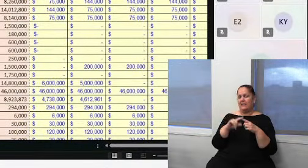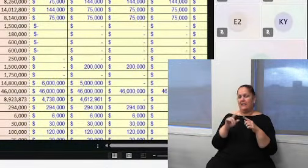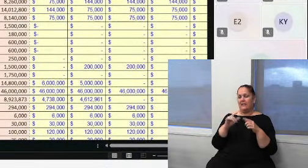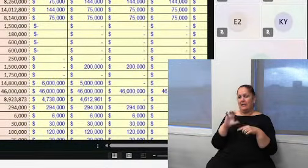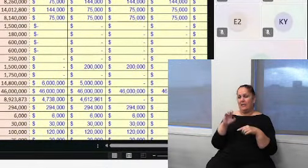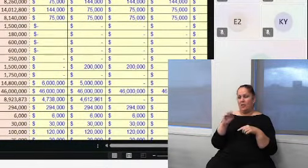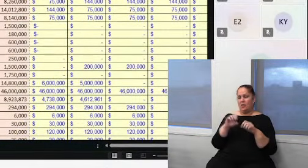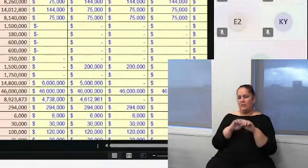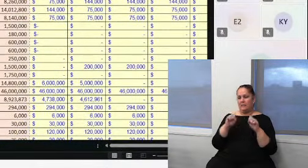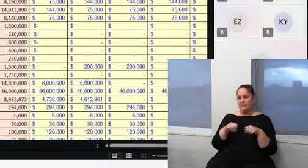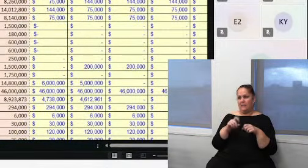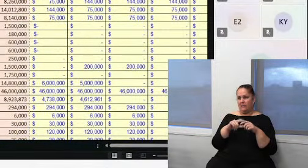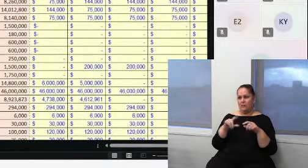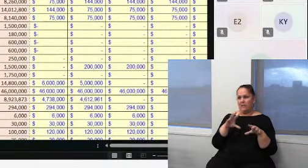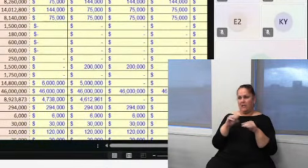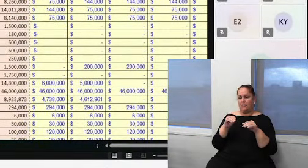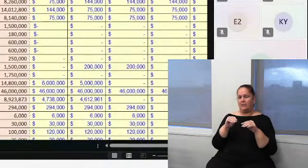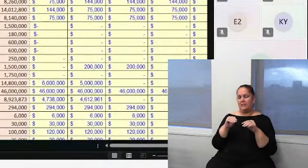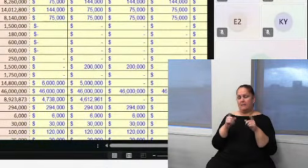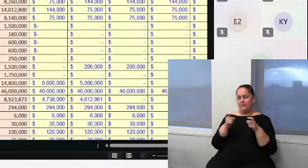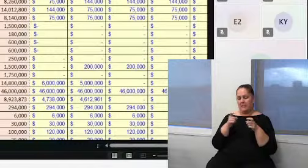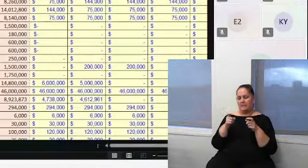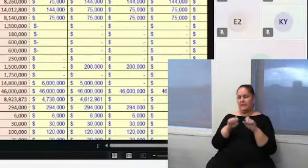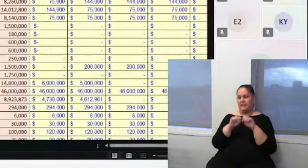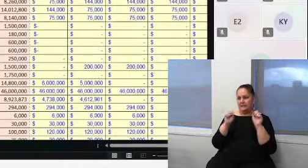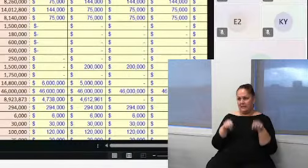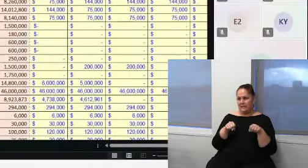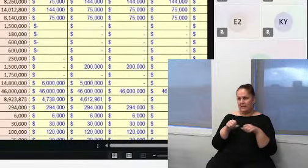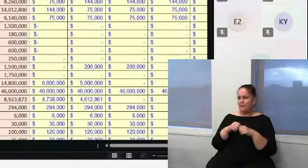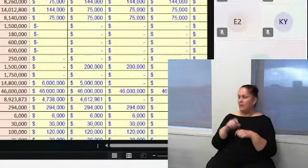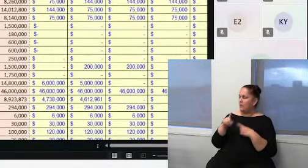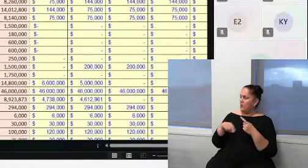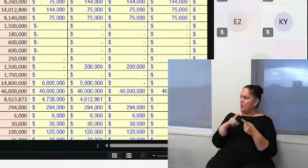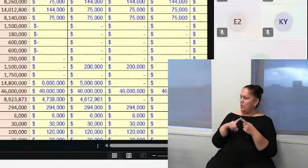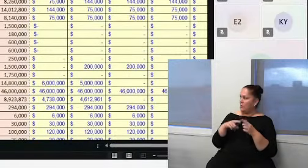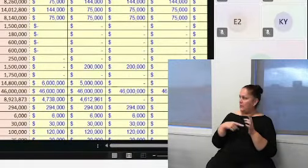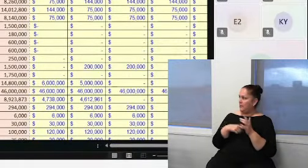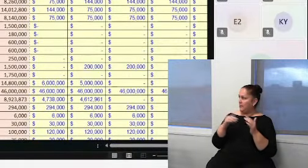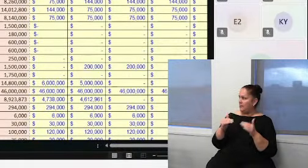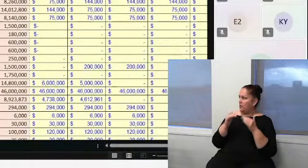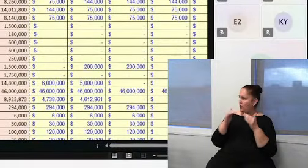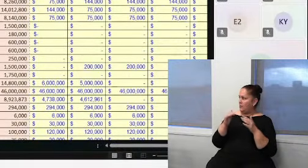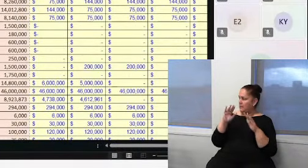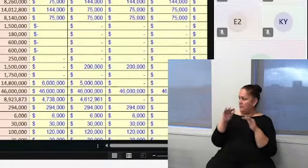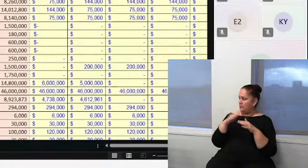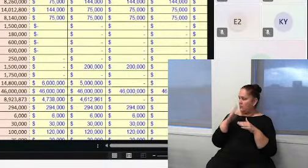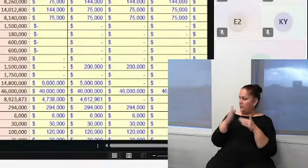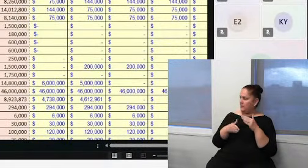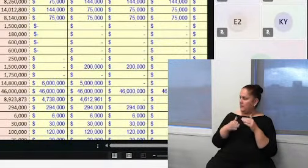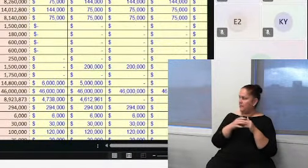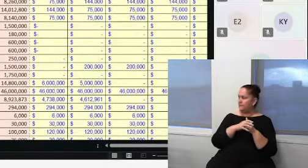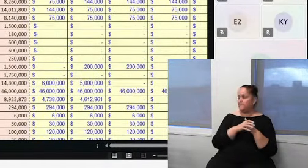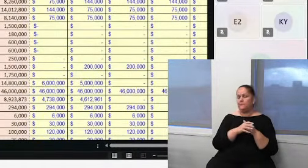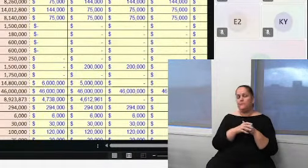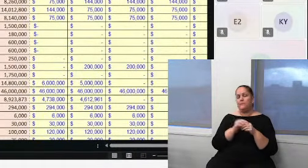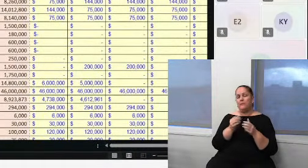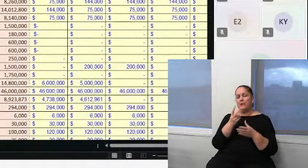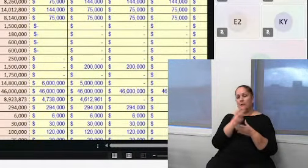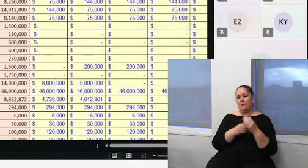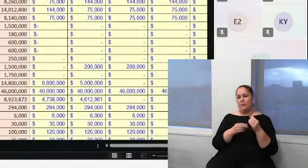legacy OMS ecosystem as well, which is our outage management system. So when does that pending upgrade expected to be